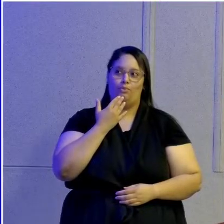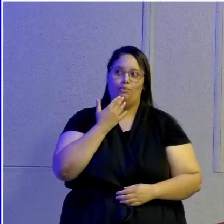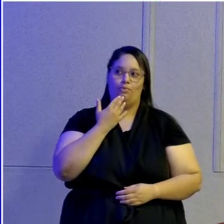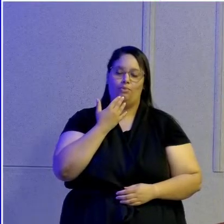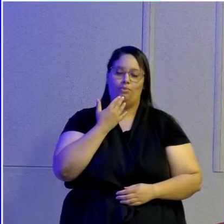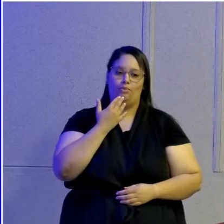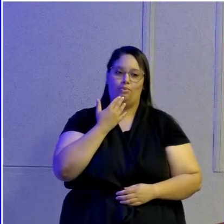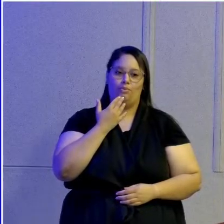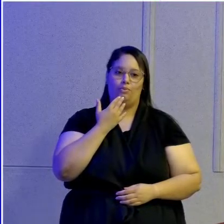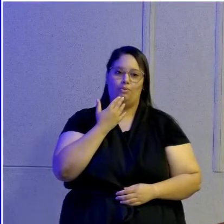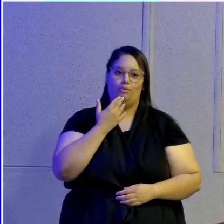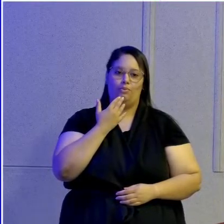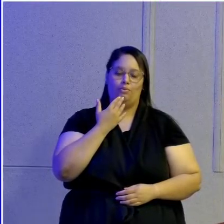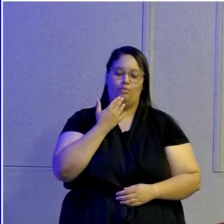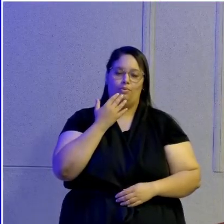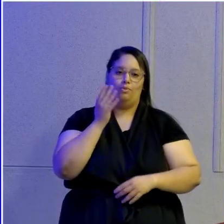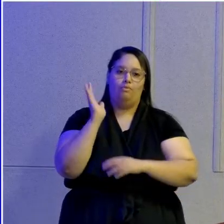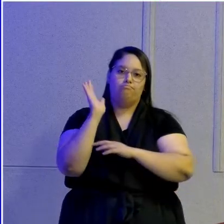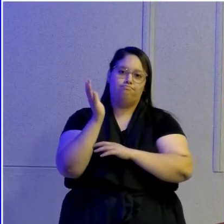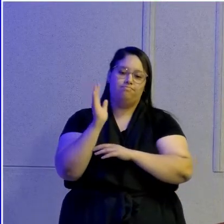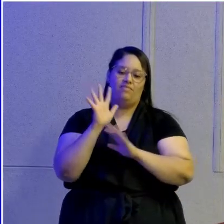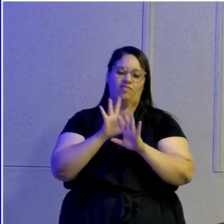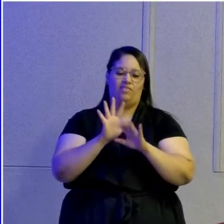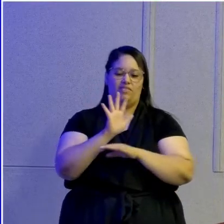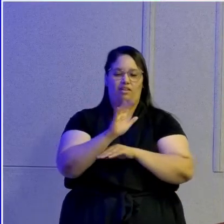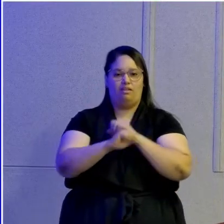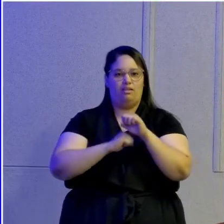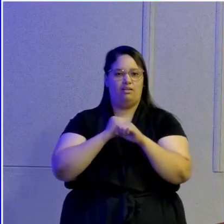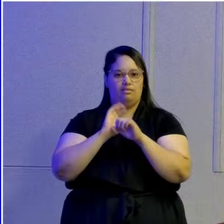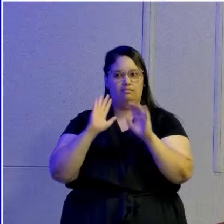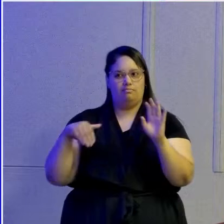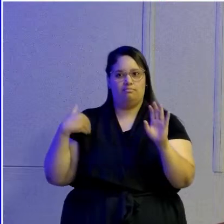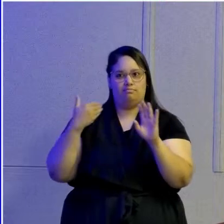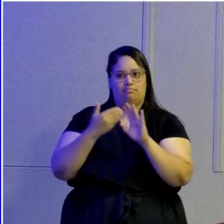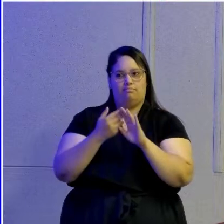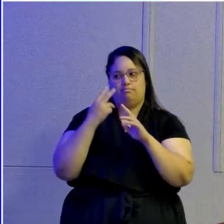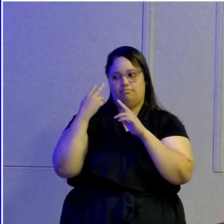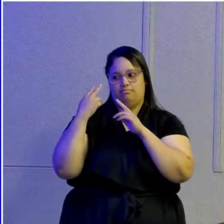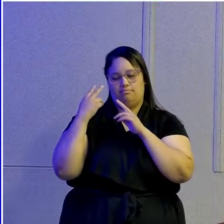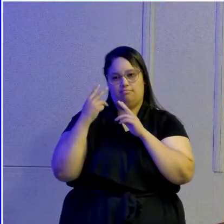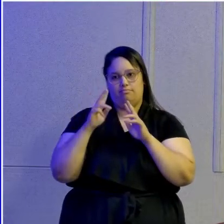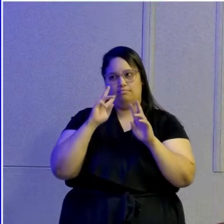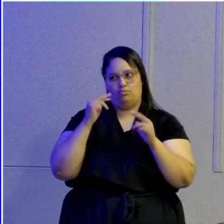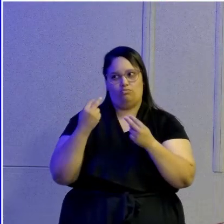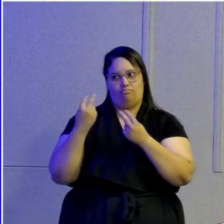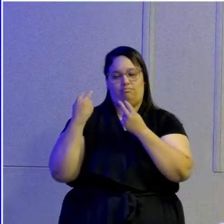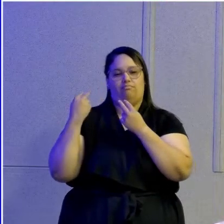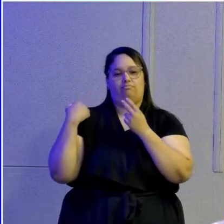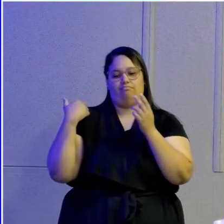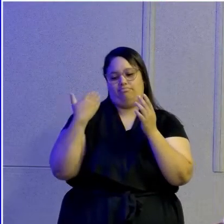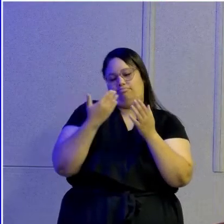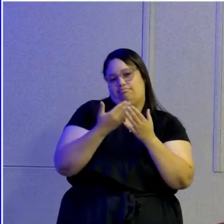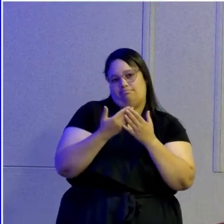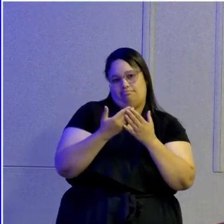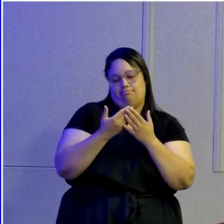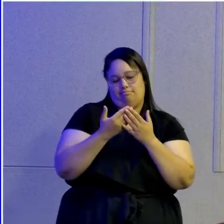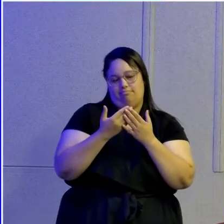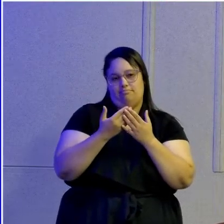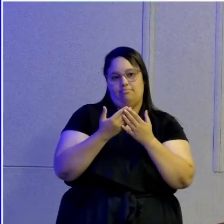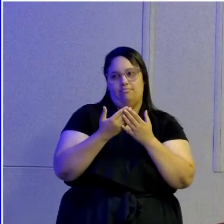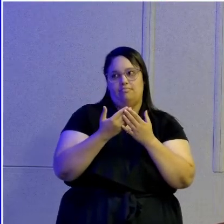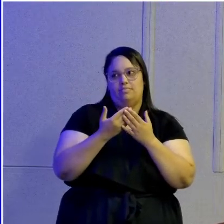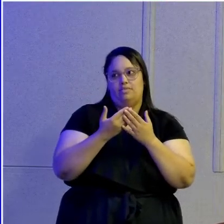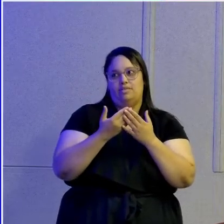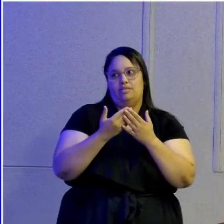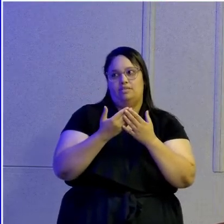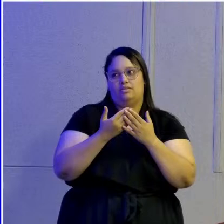giving us reflections of the 15 years of the LHC physics, and it will be done